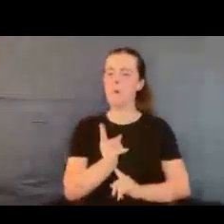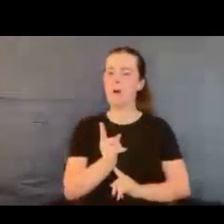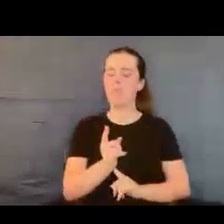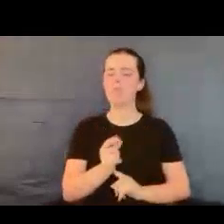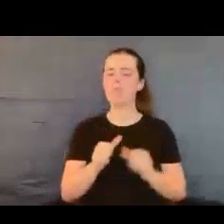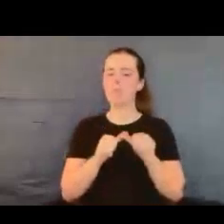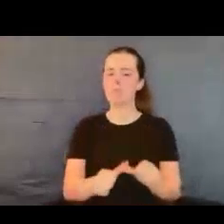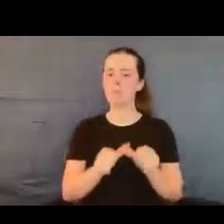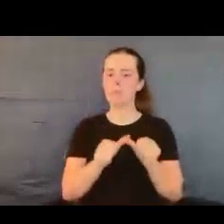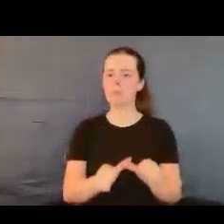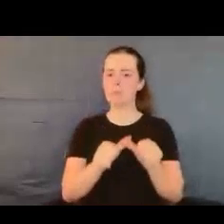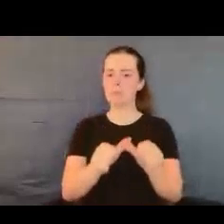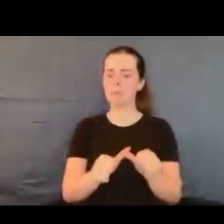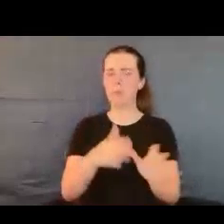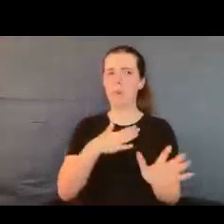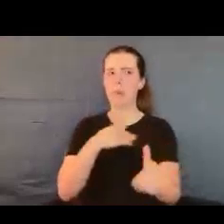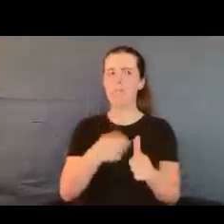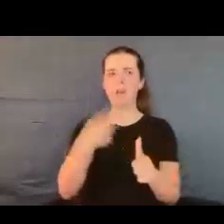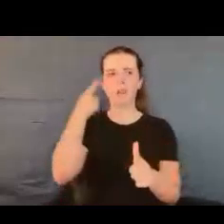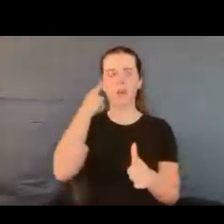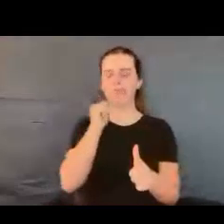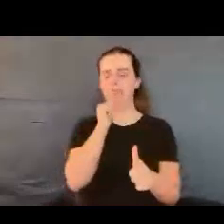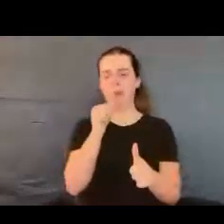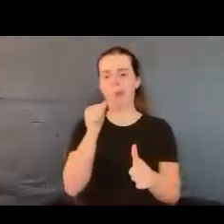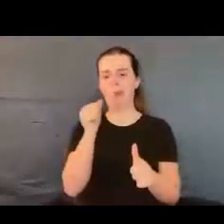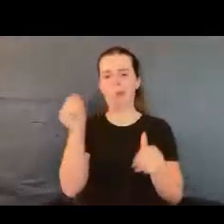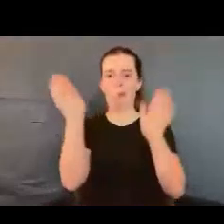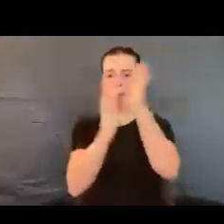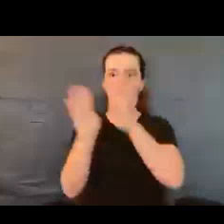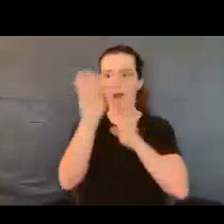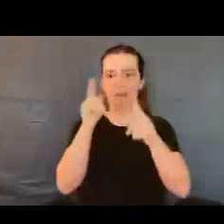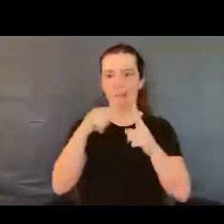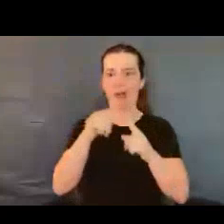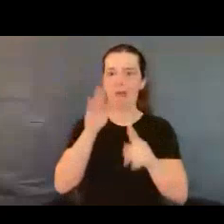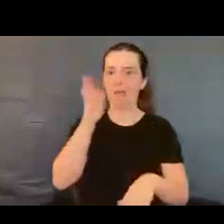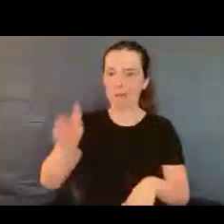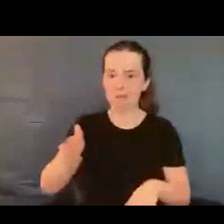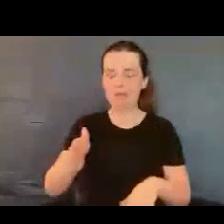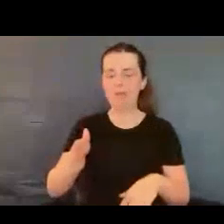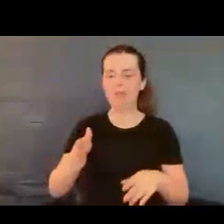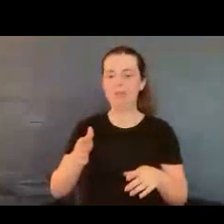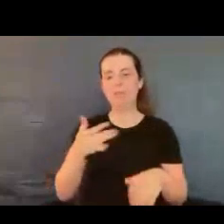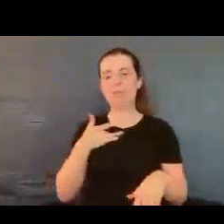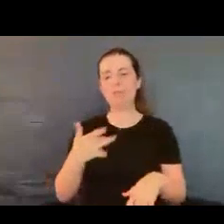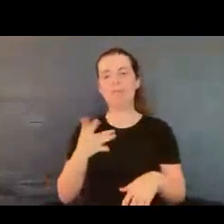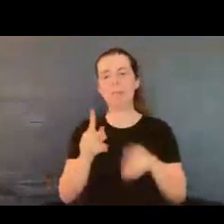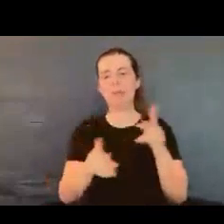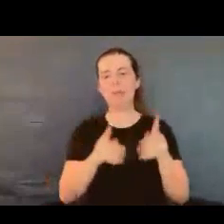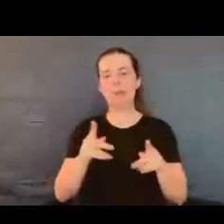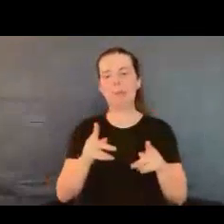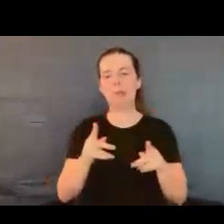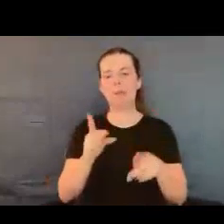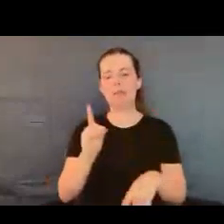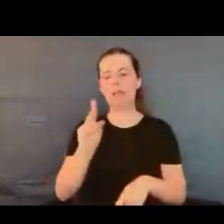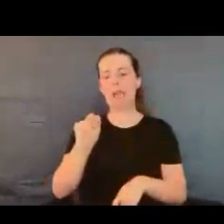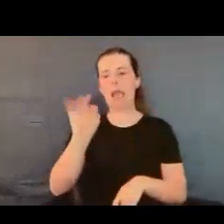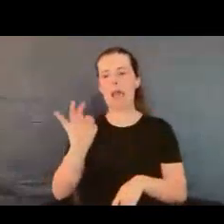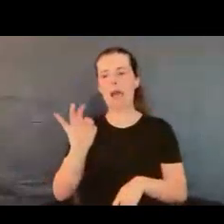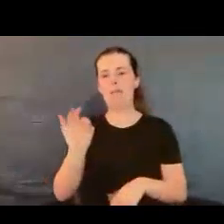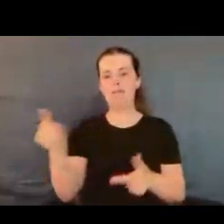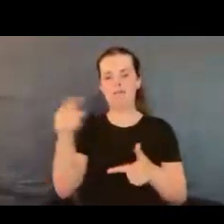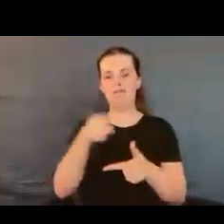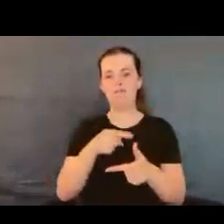my first thought, is just like, don't worry about what's coming. But typically while people will DNF there is because their fueling or hydration or their heat hasn't